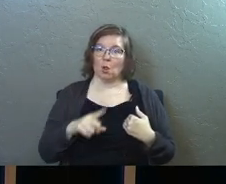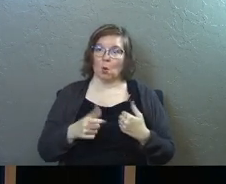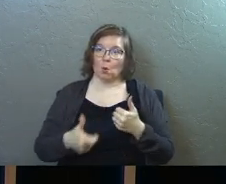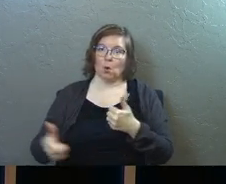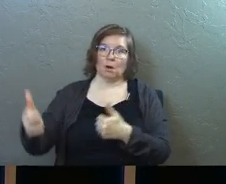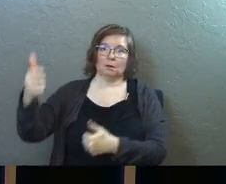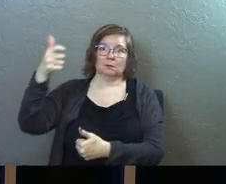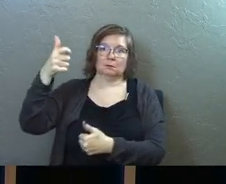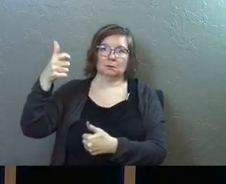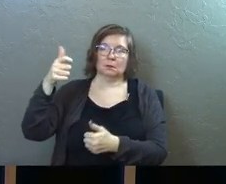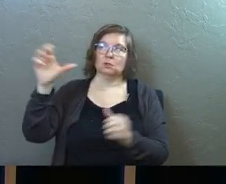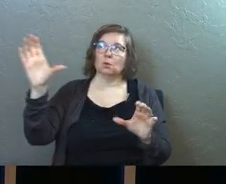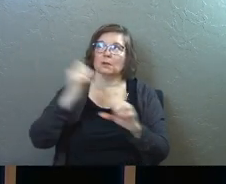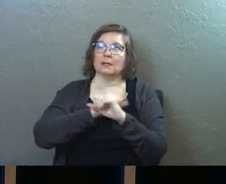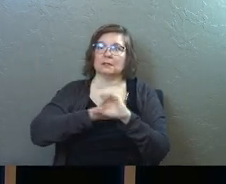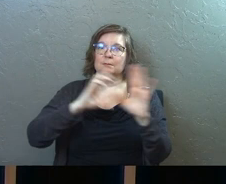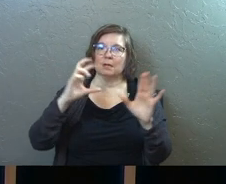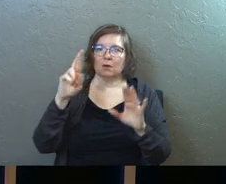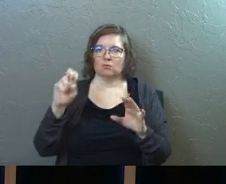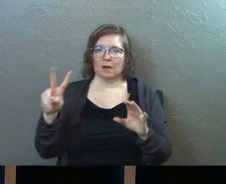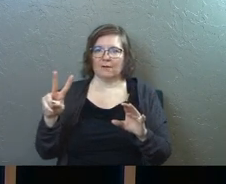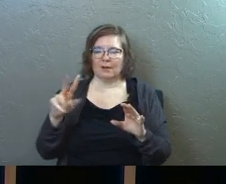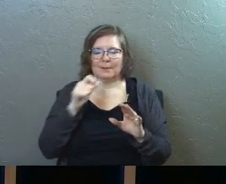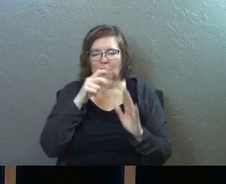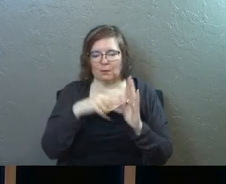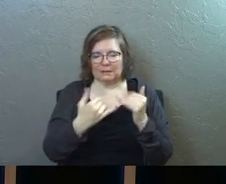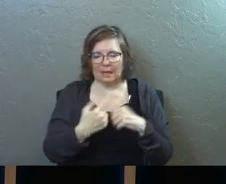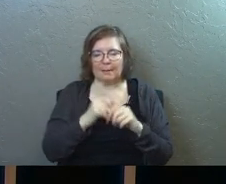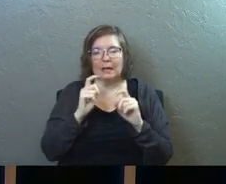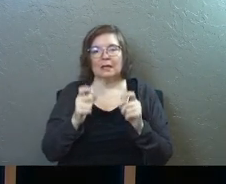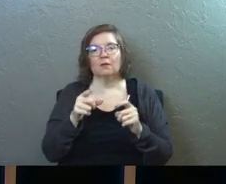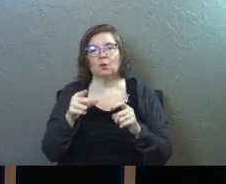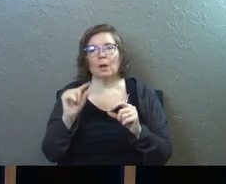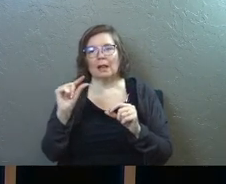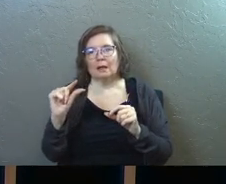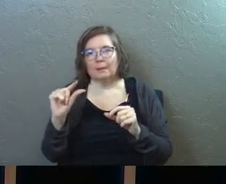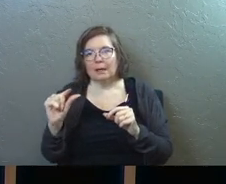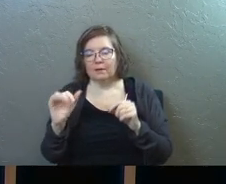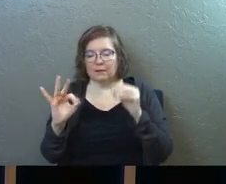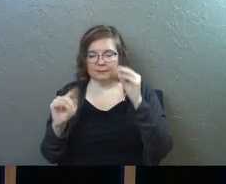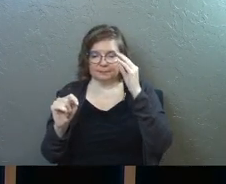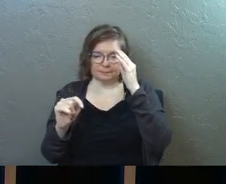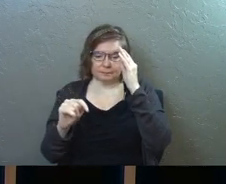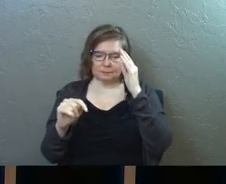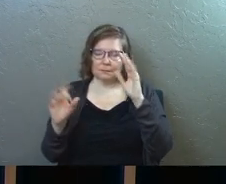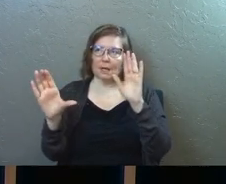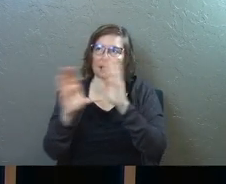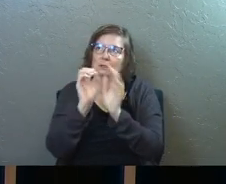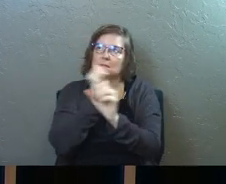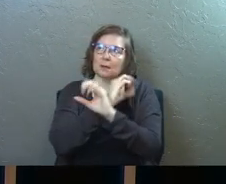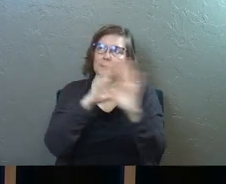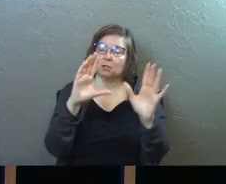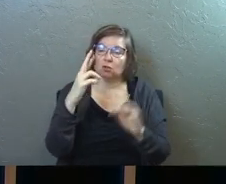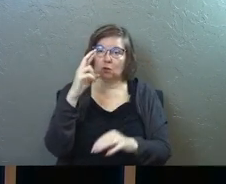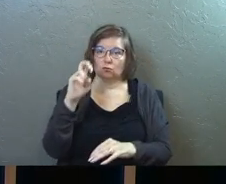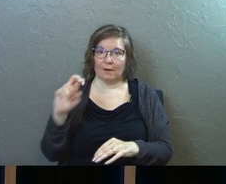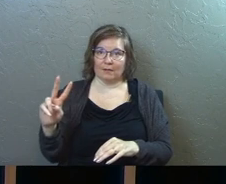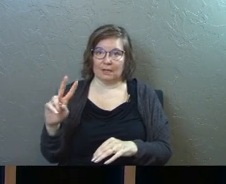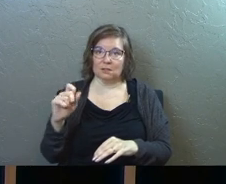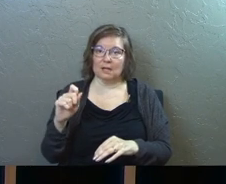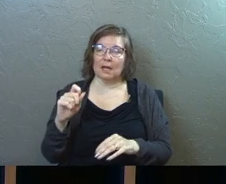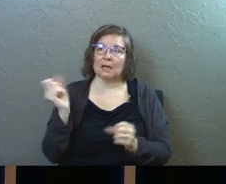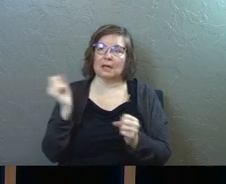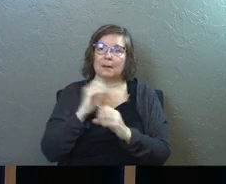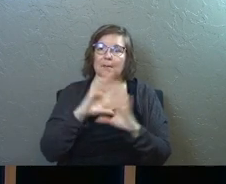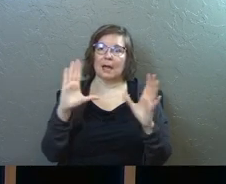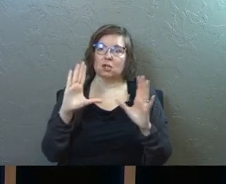in Revelation some of you guys have I'm not going to read it to you today but I'll just give you a little bit of it there's a picture in Revelation and